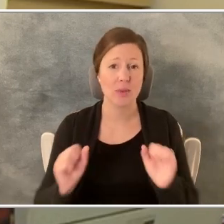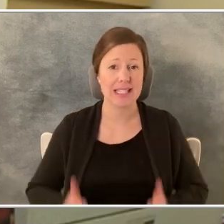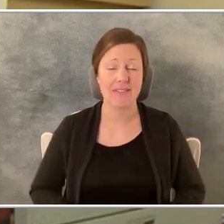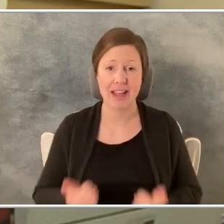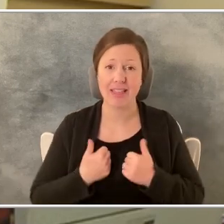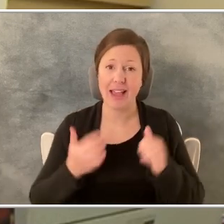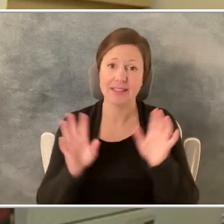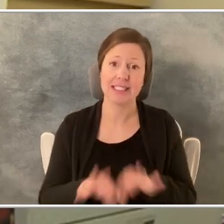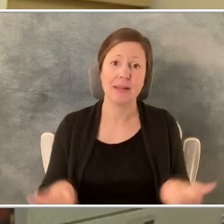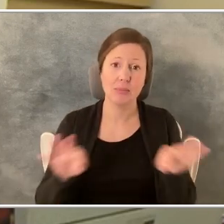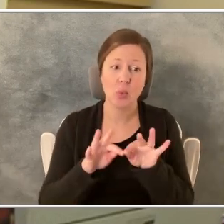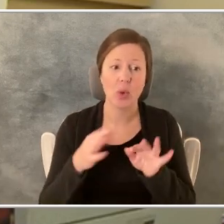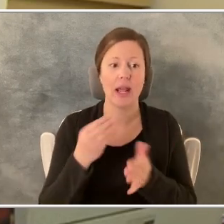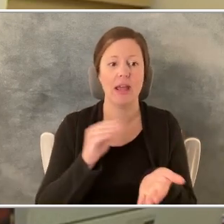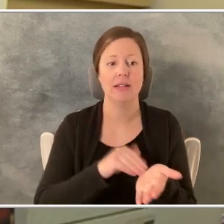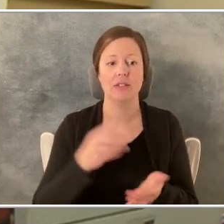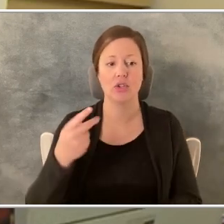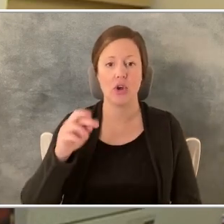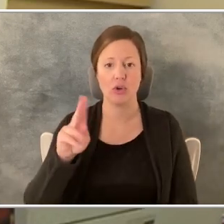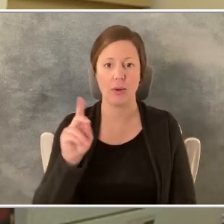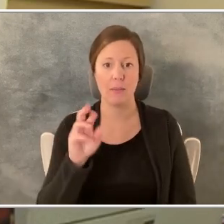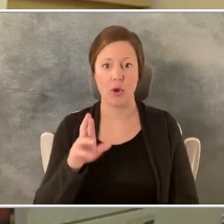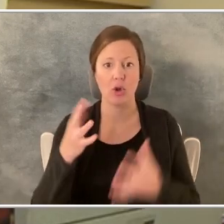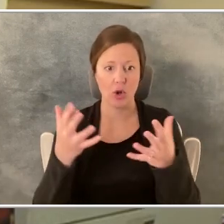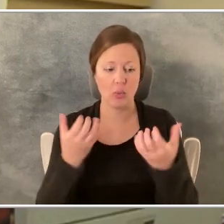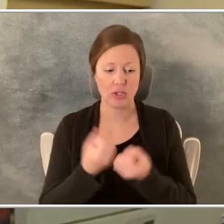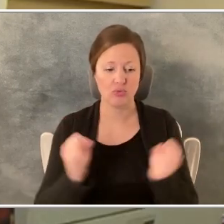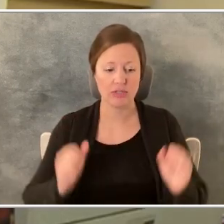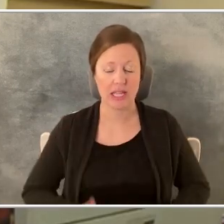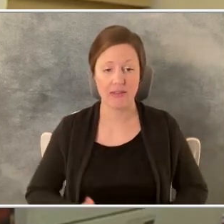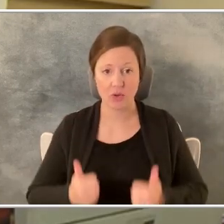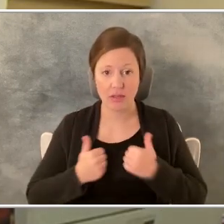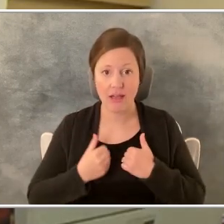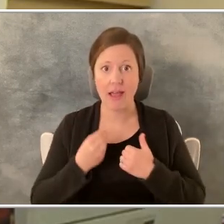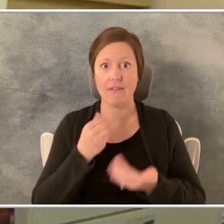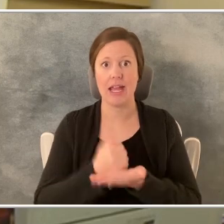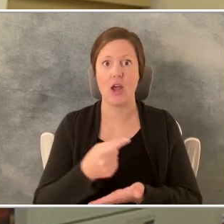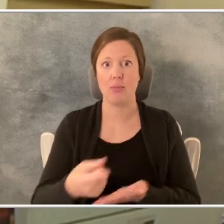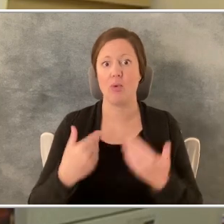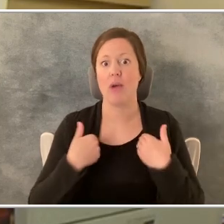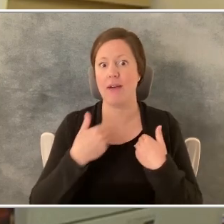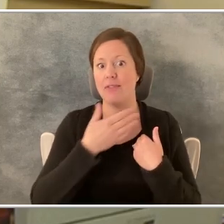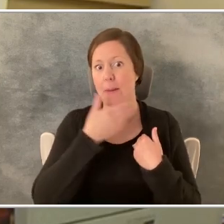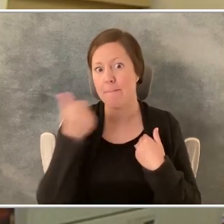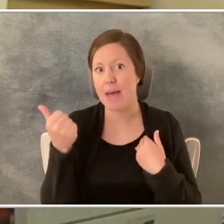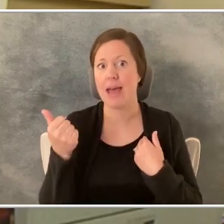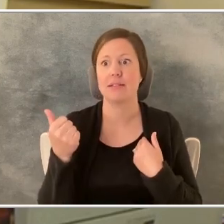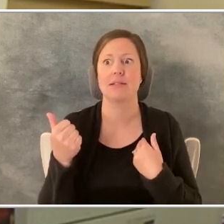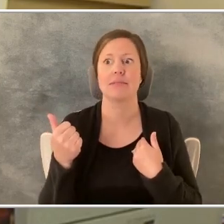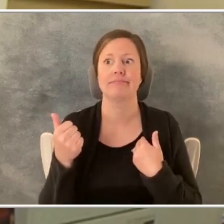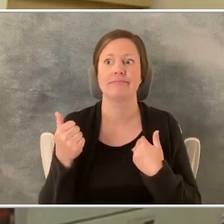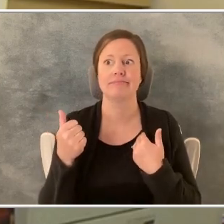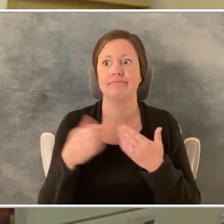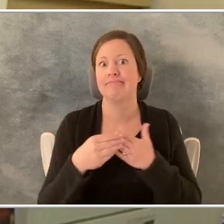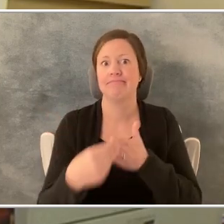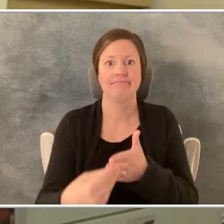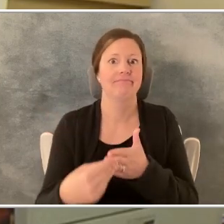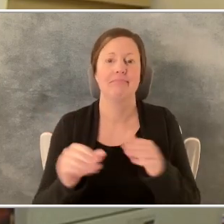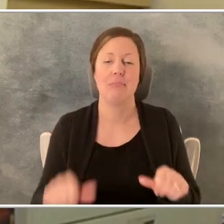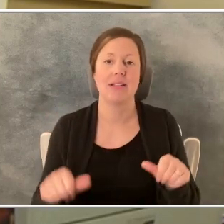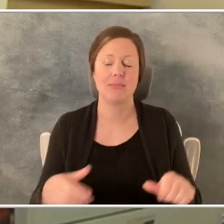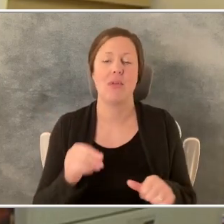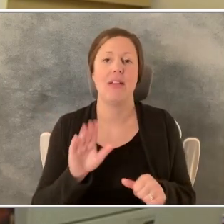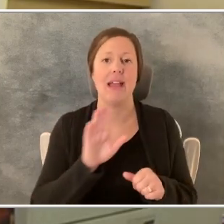Parker is all about saving your life, helping give you the best direction possible. And his specialty and